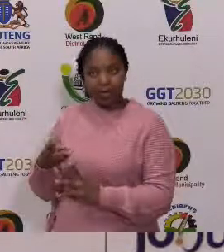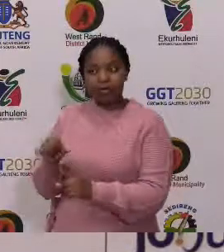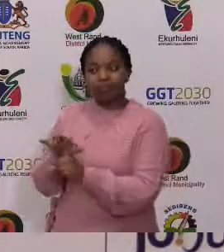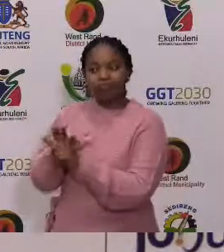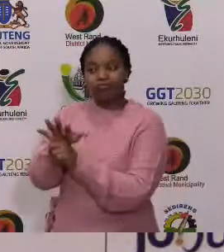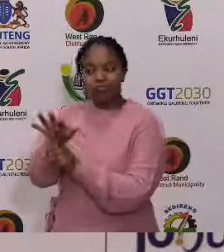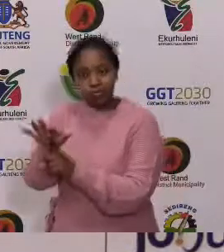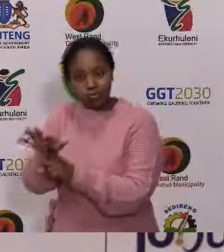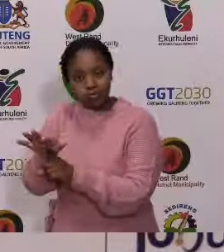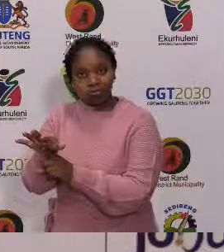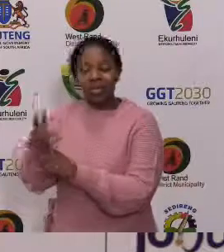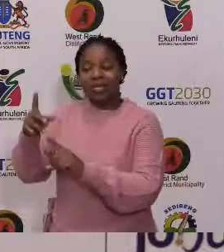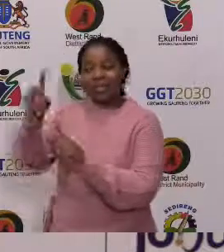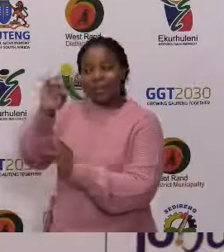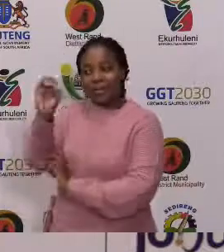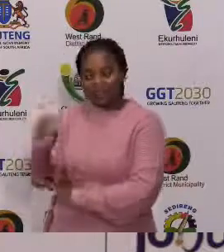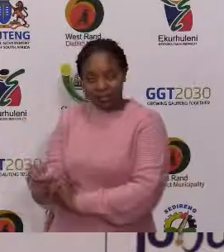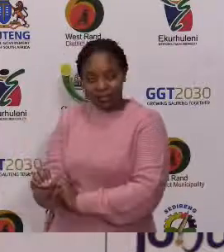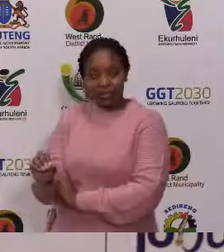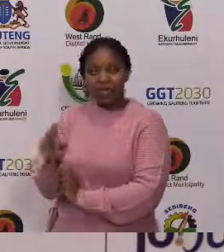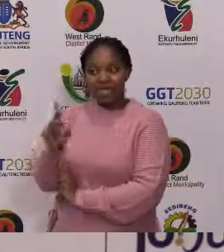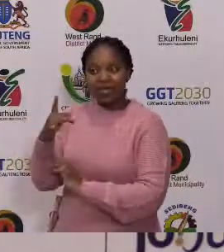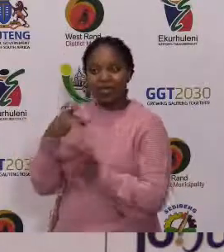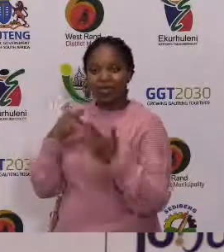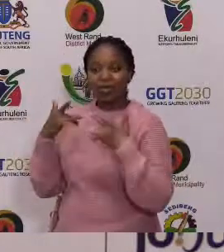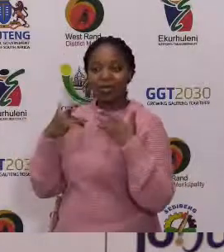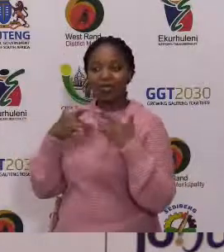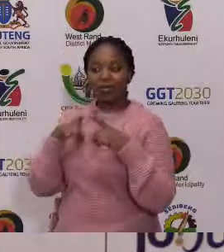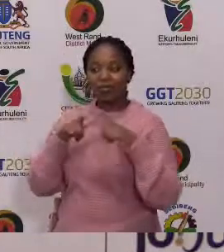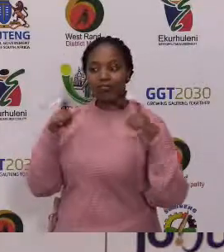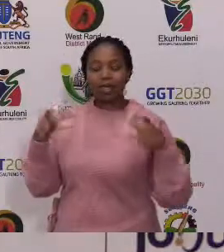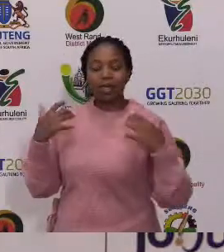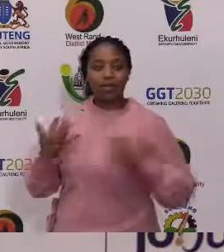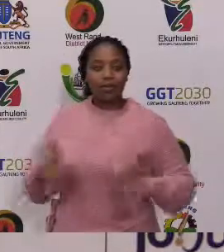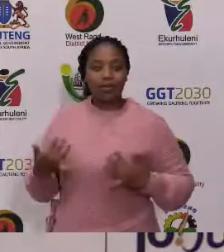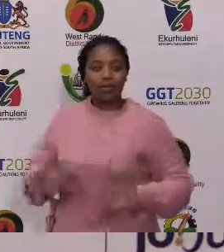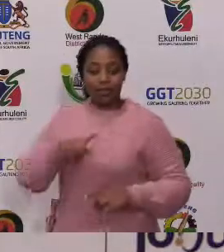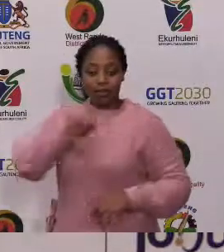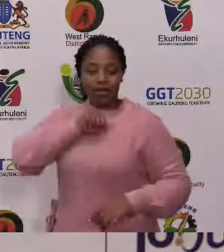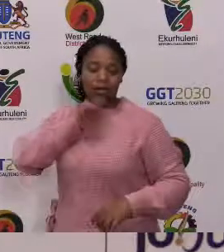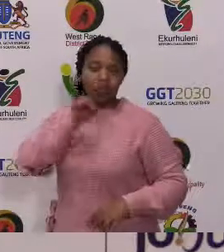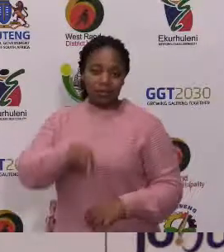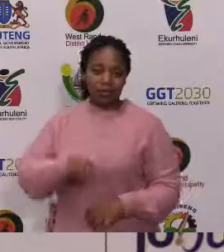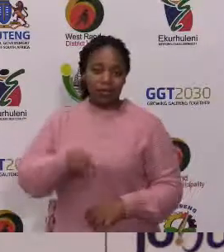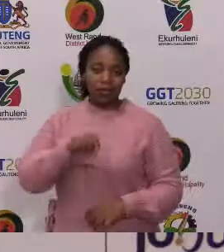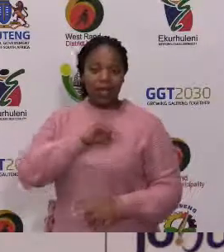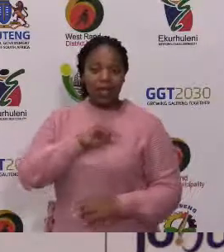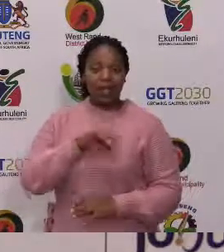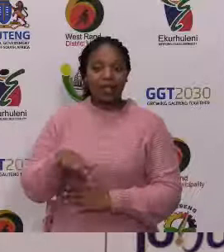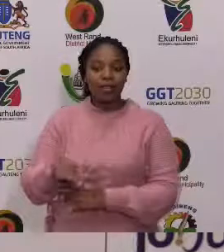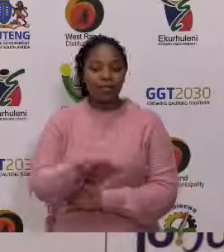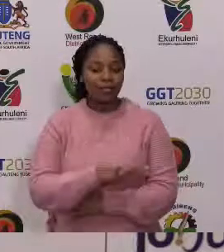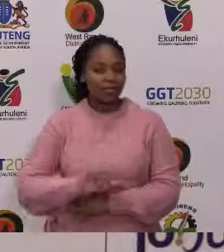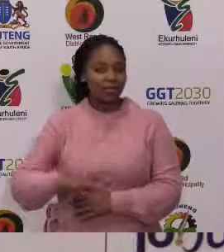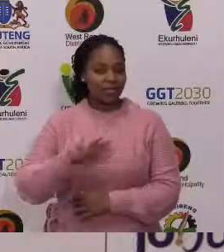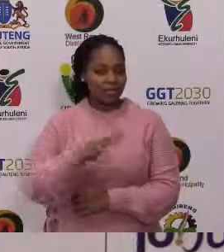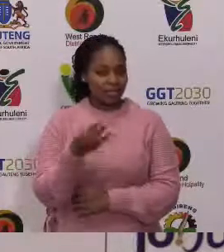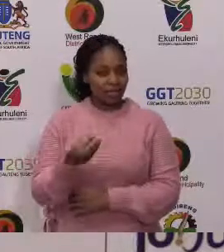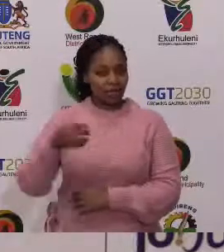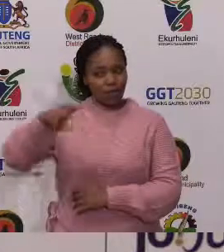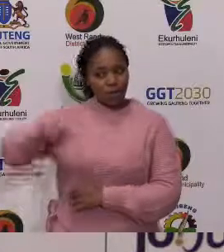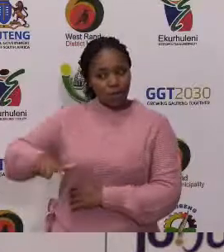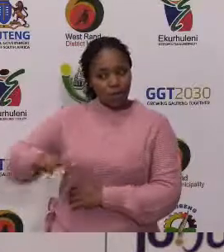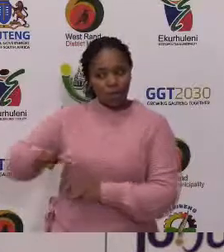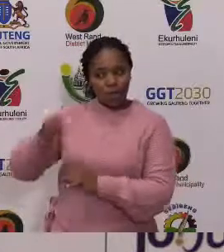rate, it must be of great concern to us. So the area where you have had much lower infection, so it's, in